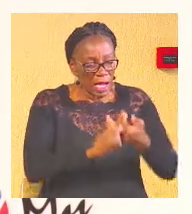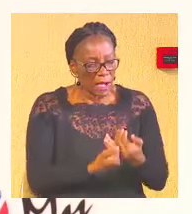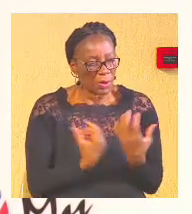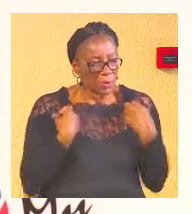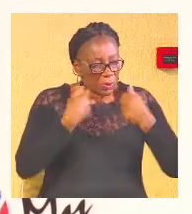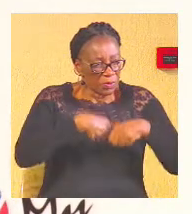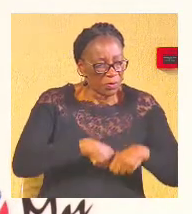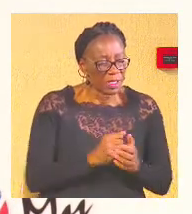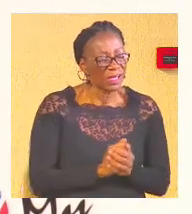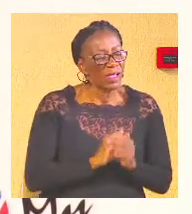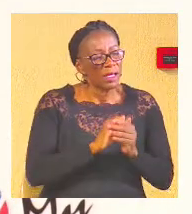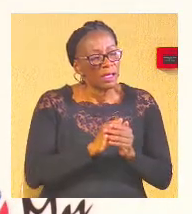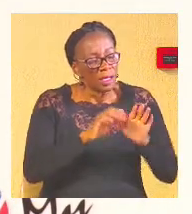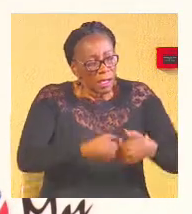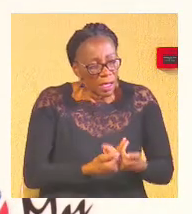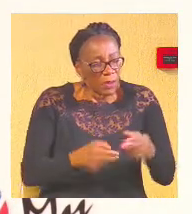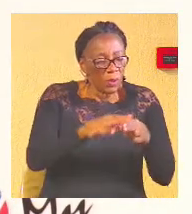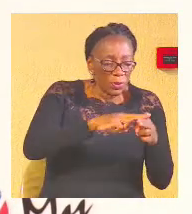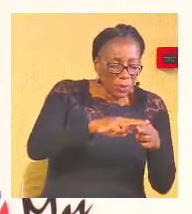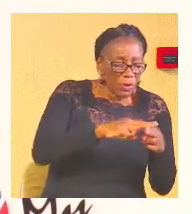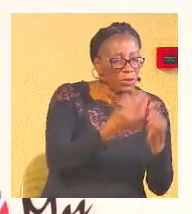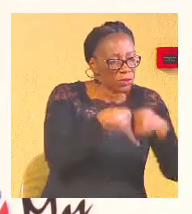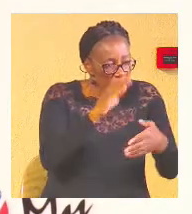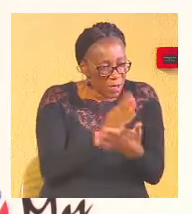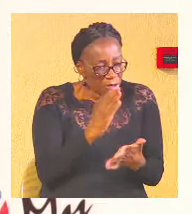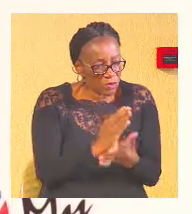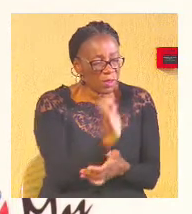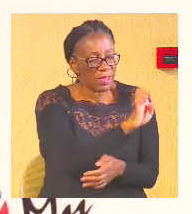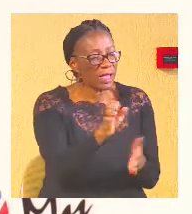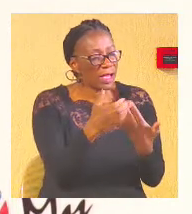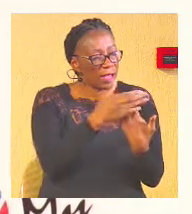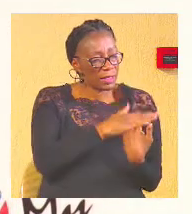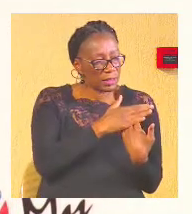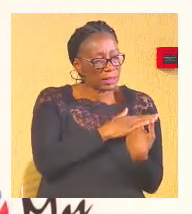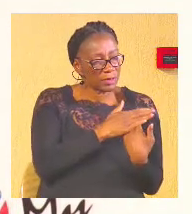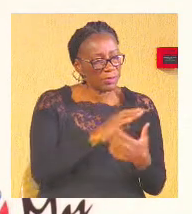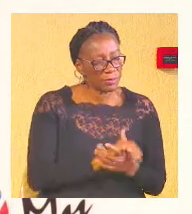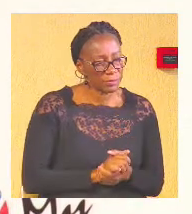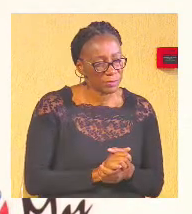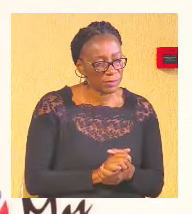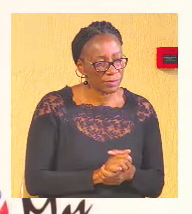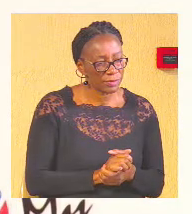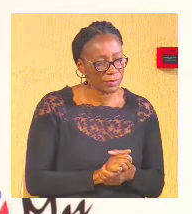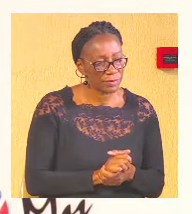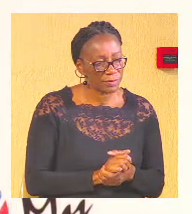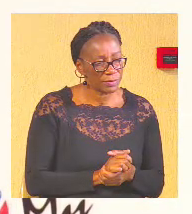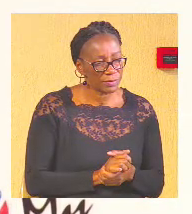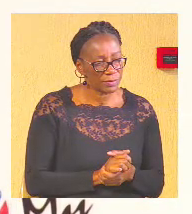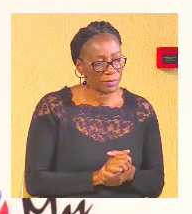how to utilize them to ensure that they are safe at all times. And that is something that is ongoing as